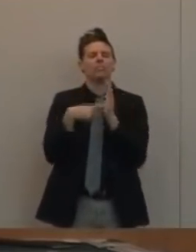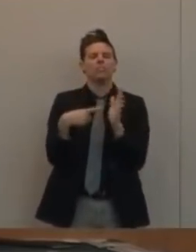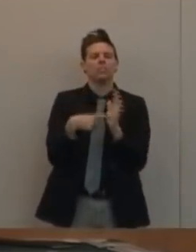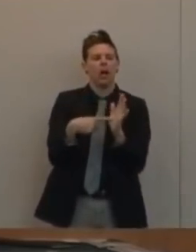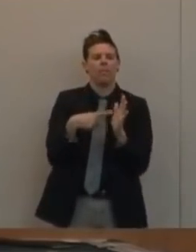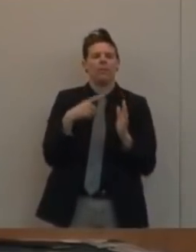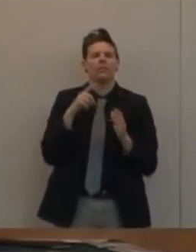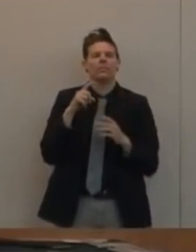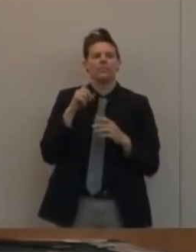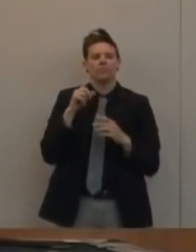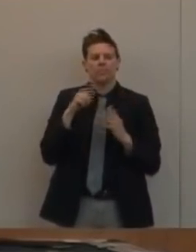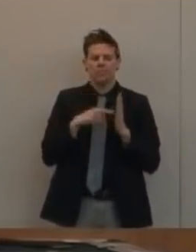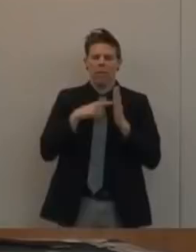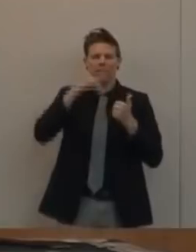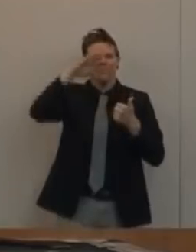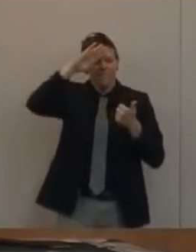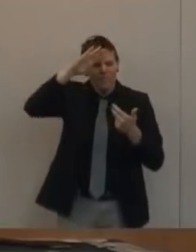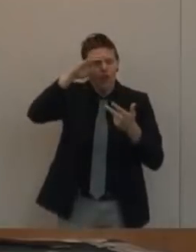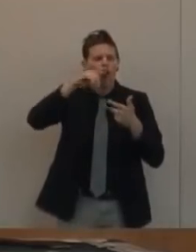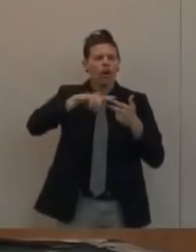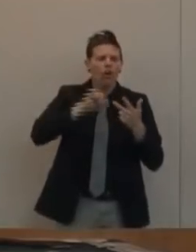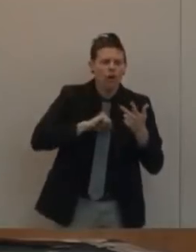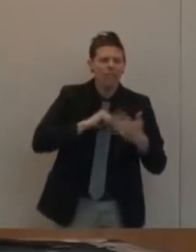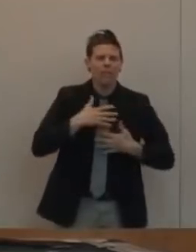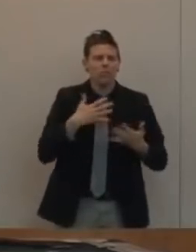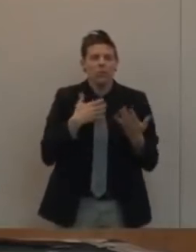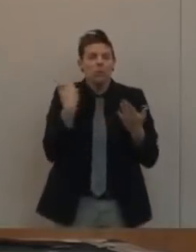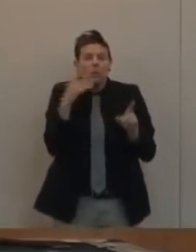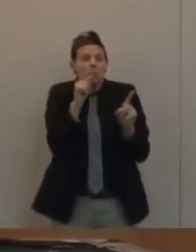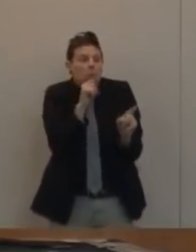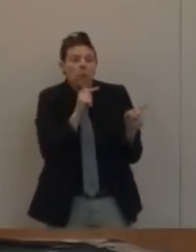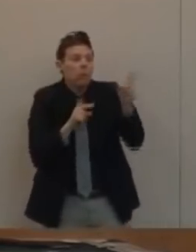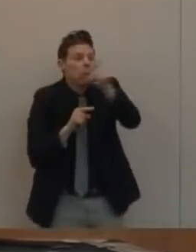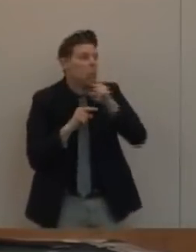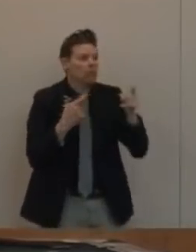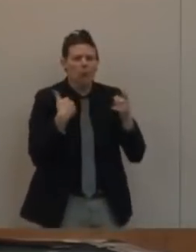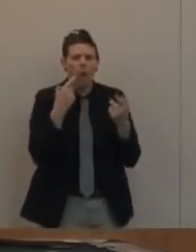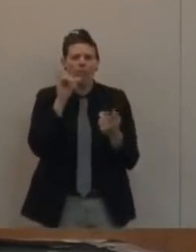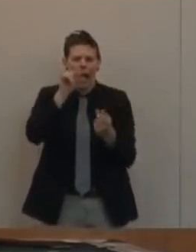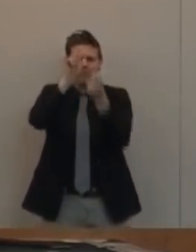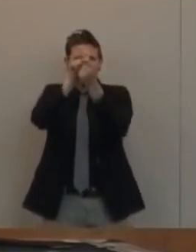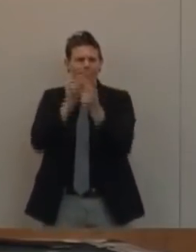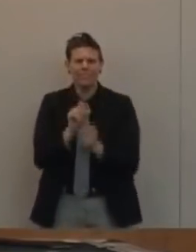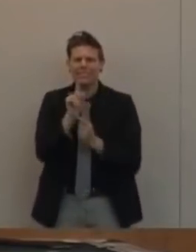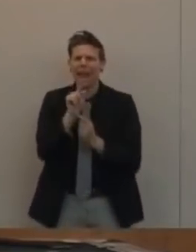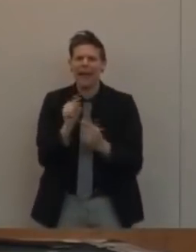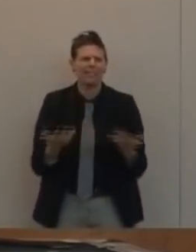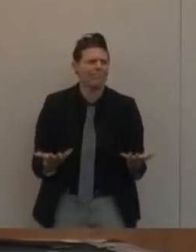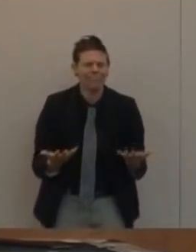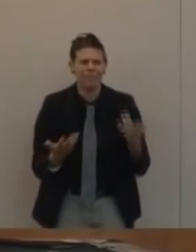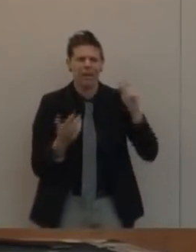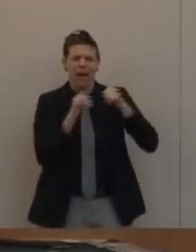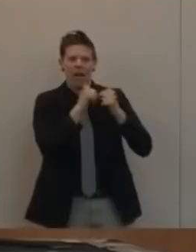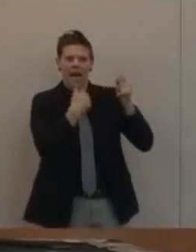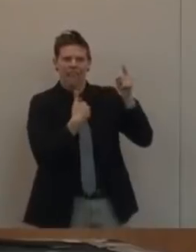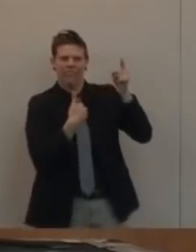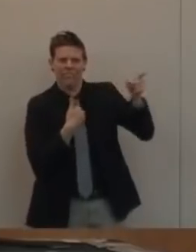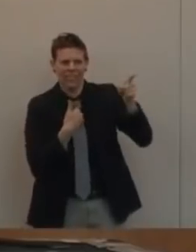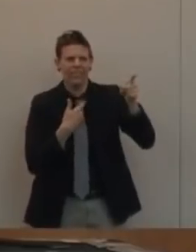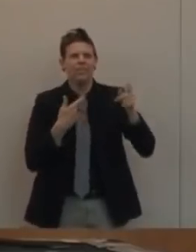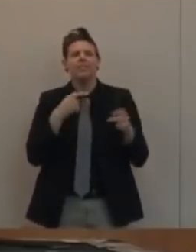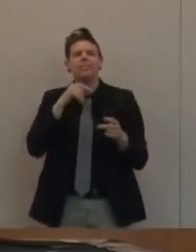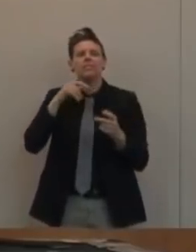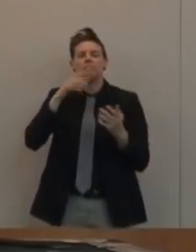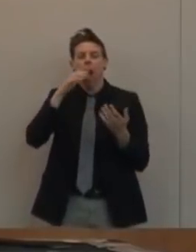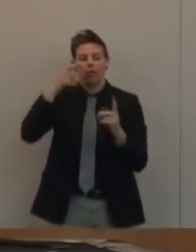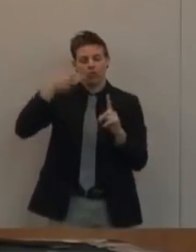really figuring out who those folks are and what we can do about it, more than social distancing and self-isolating,